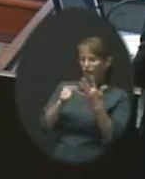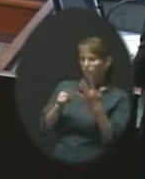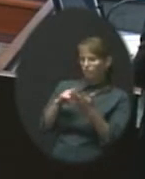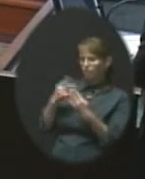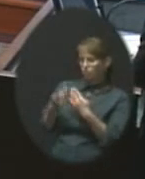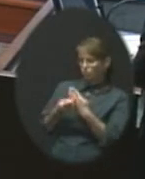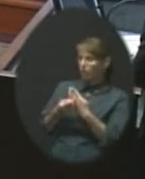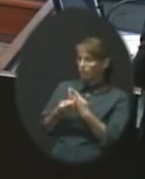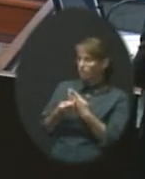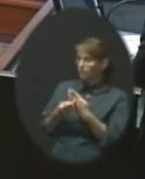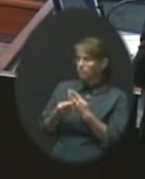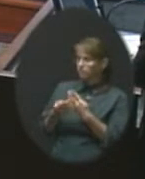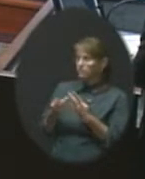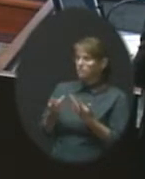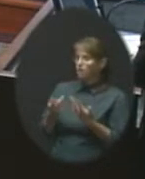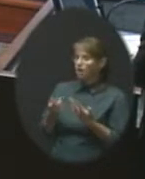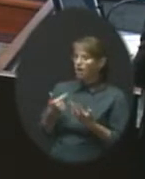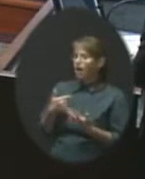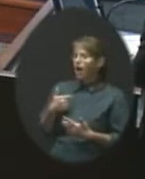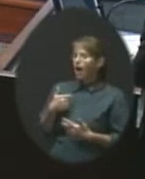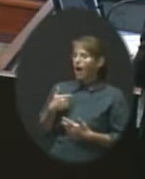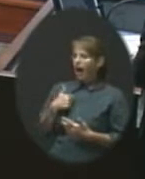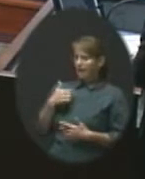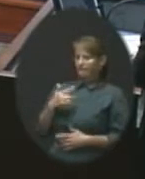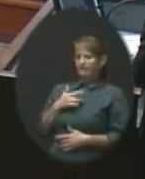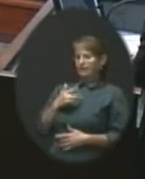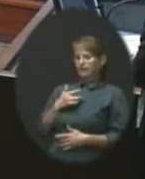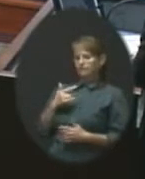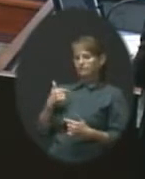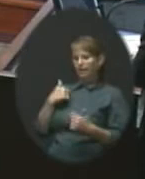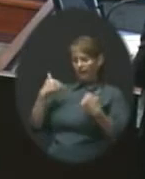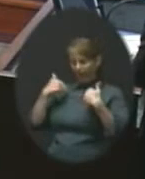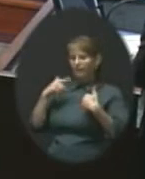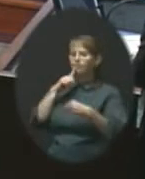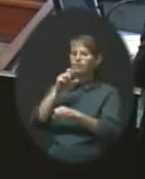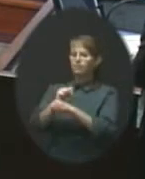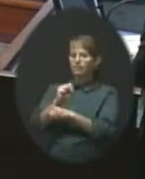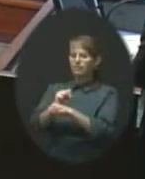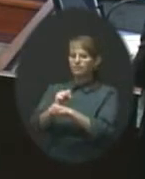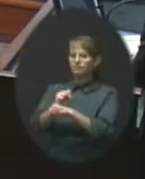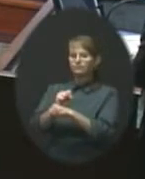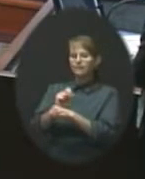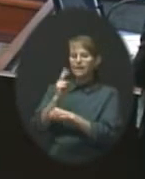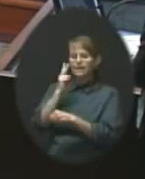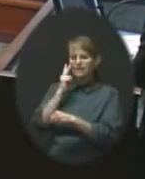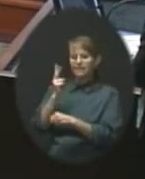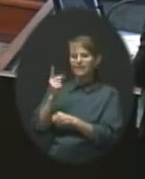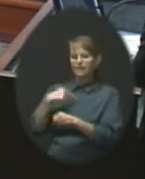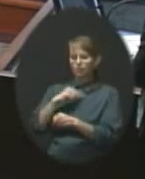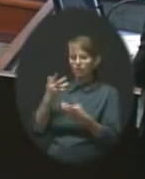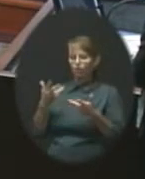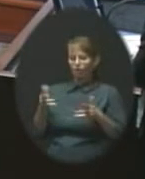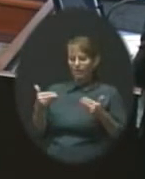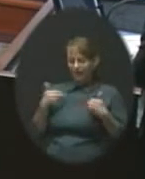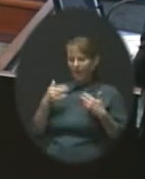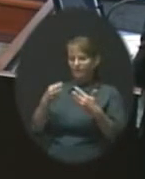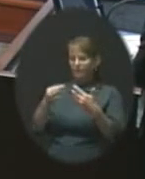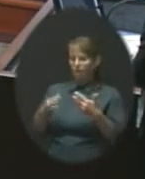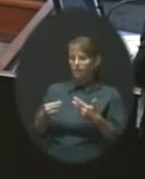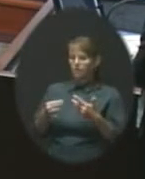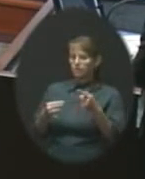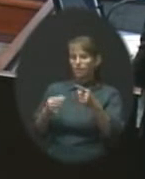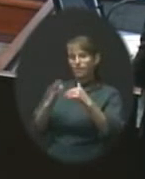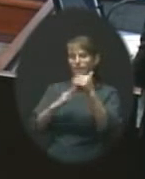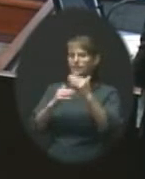programs that will be, I have the commitment, I feel, seeing that we have these options already, this beautiful